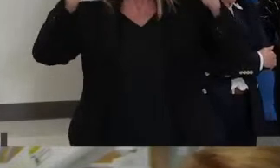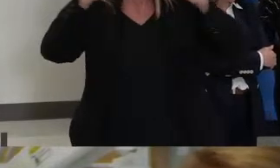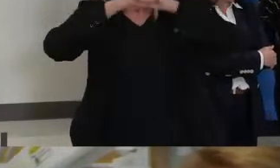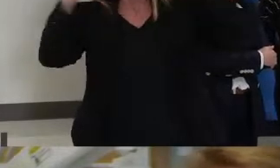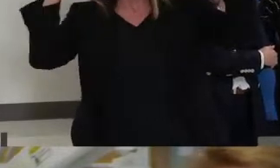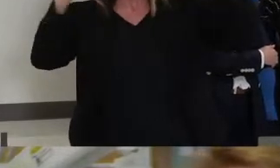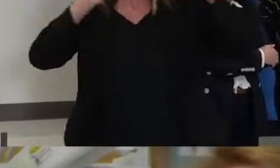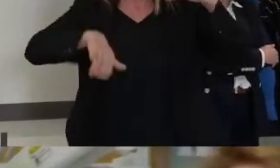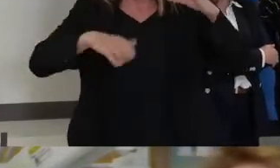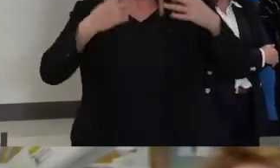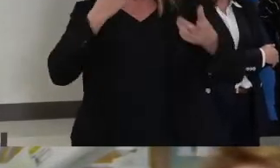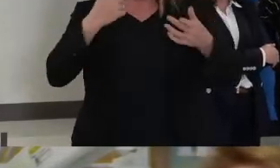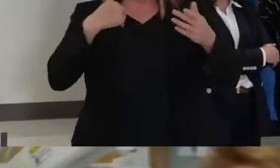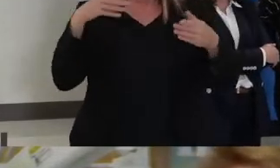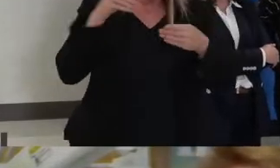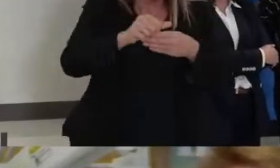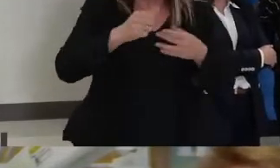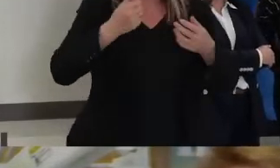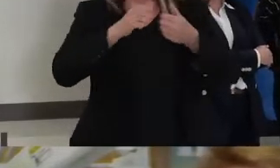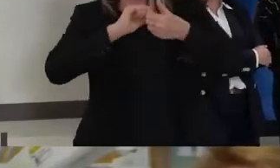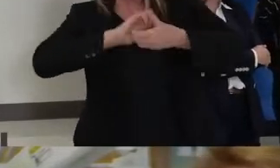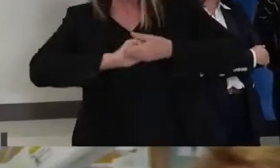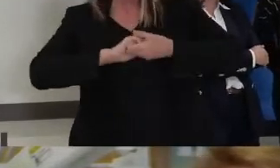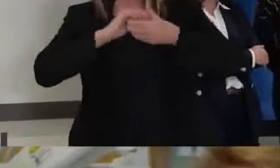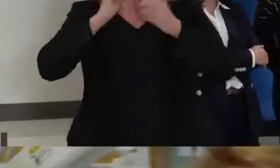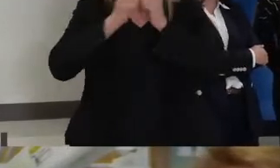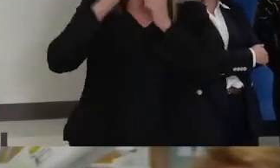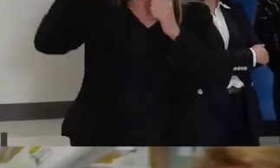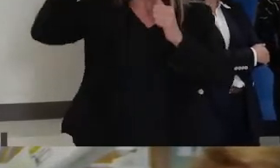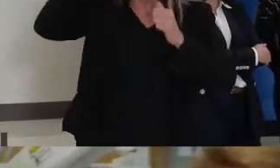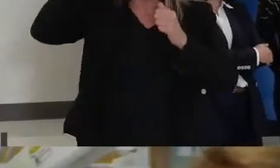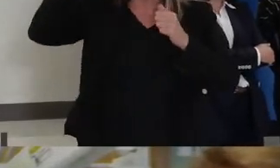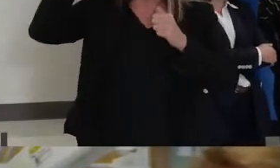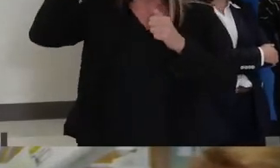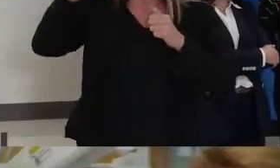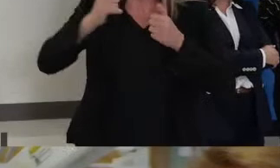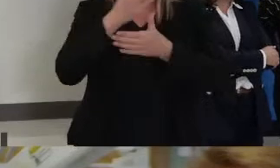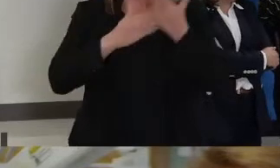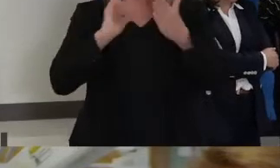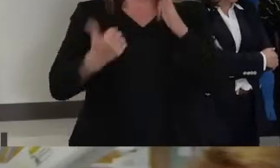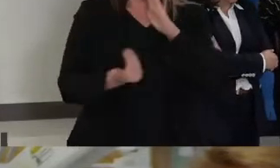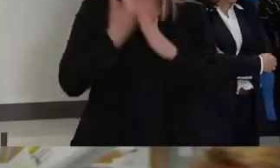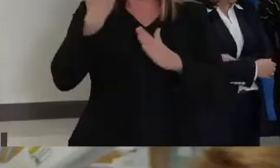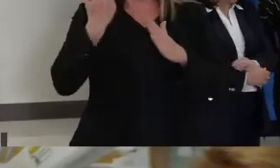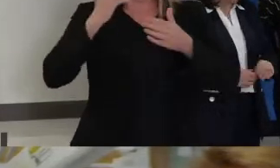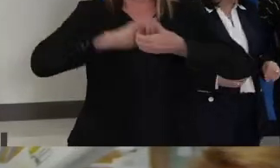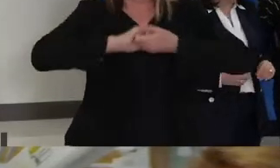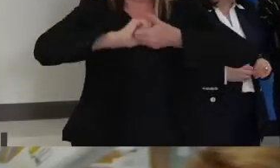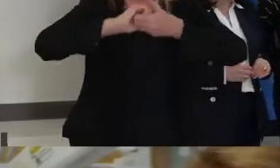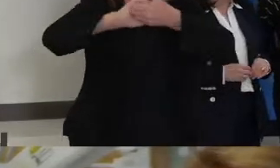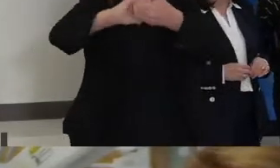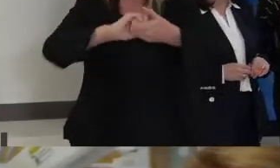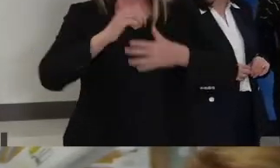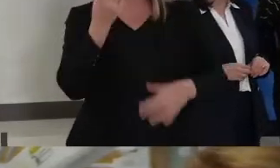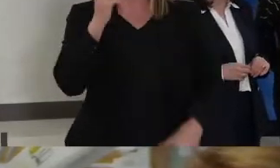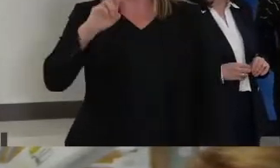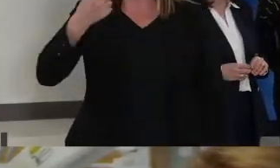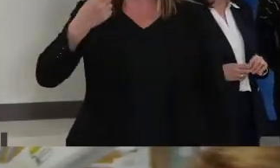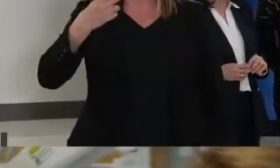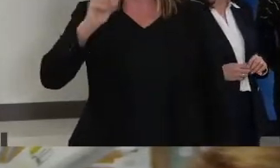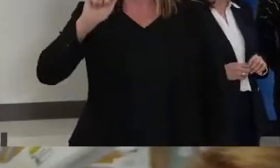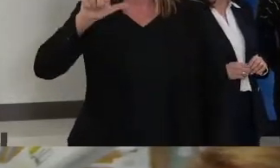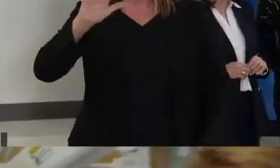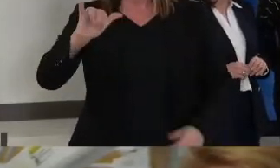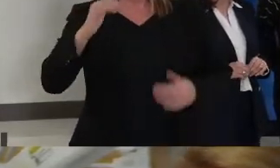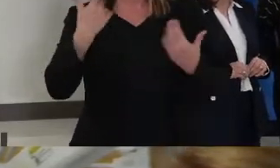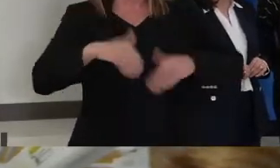capacity to get reimbursed or at least partnerships with the federal government. That's part of this new stacking. So Dr. Galley, who's been just really the